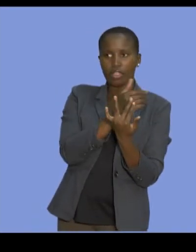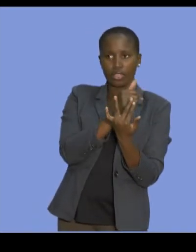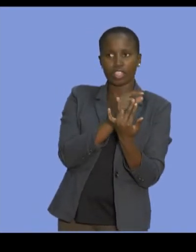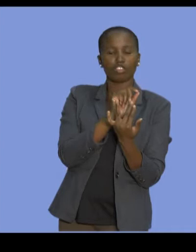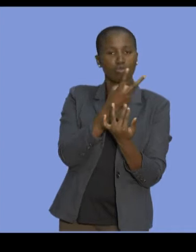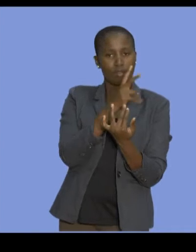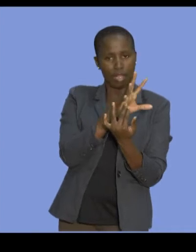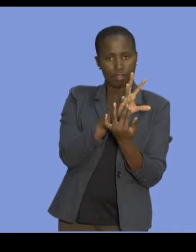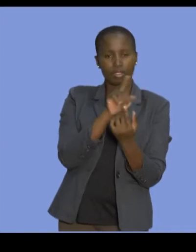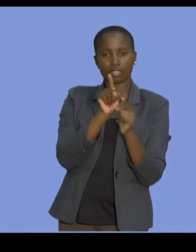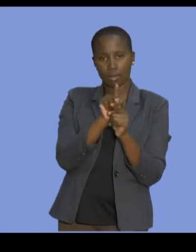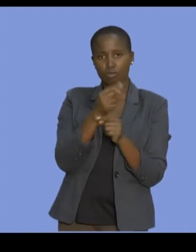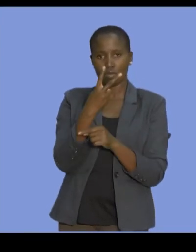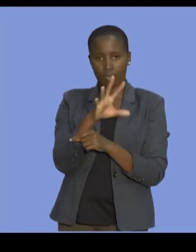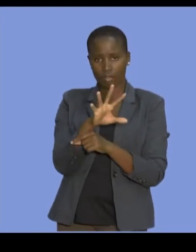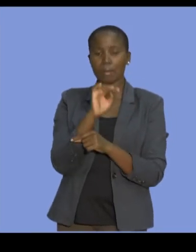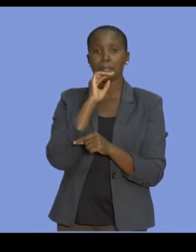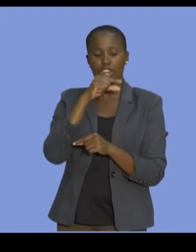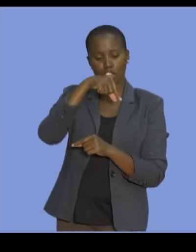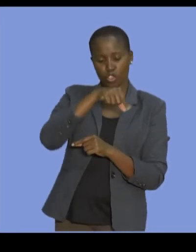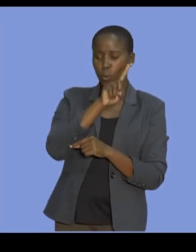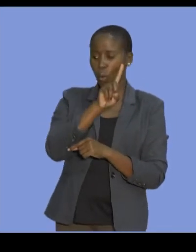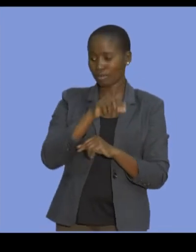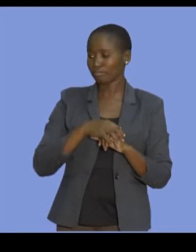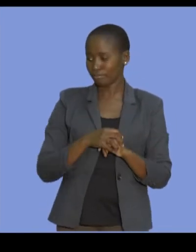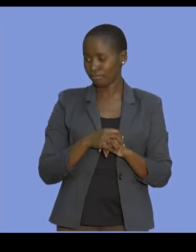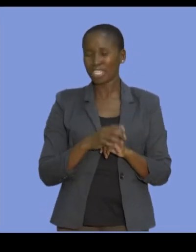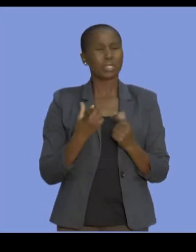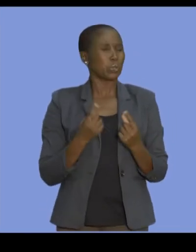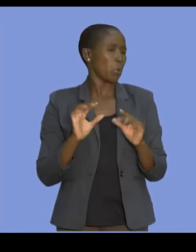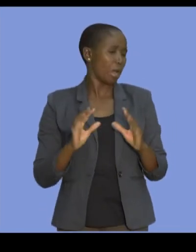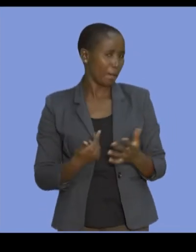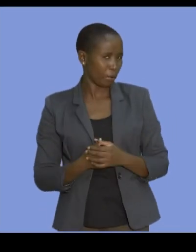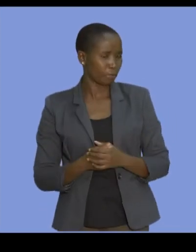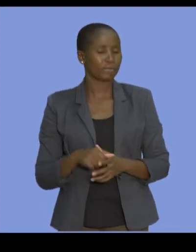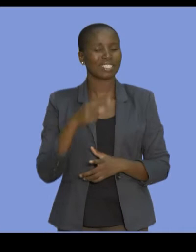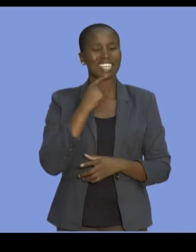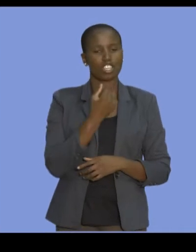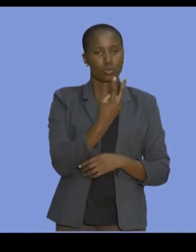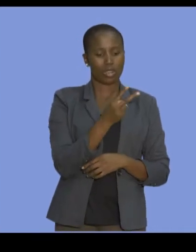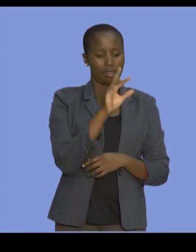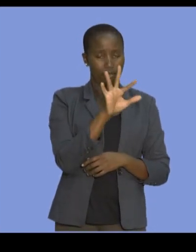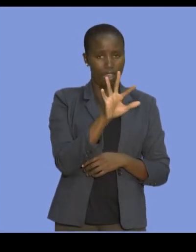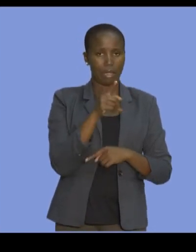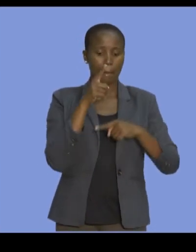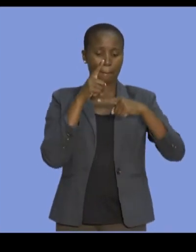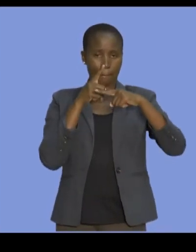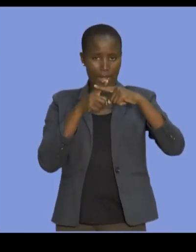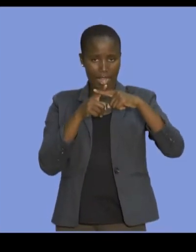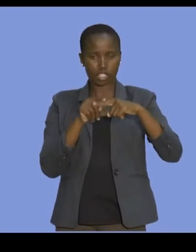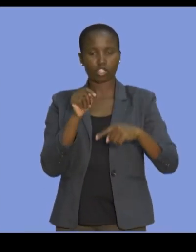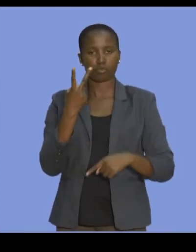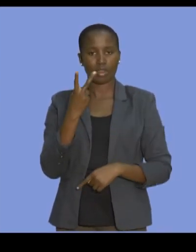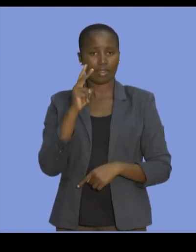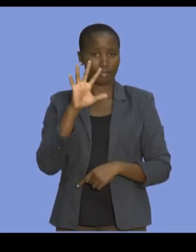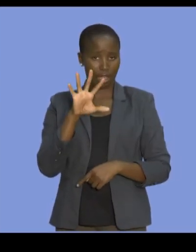and 25, which is Q1. How do we do that? It's 25 plus 25 divided by